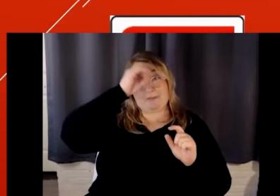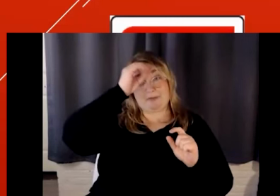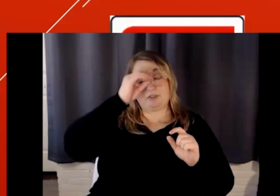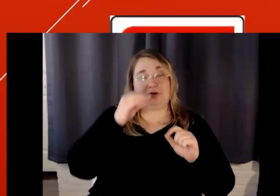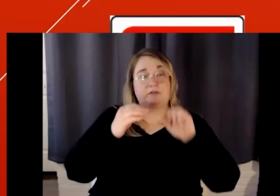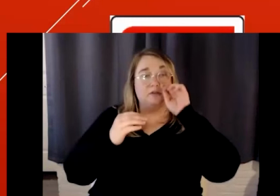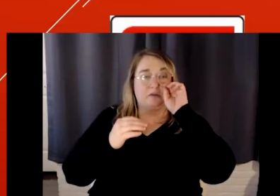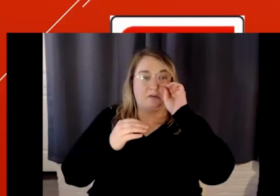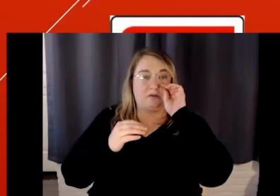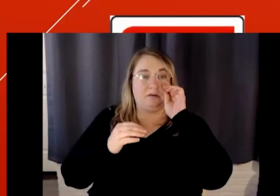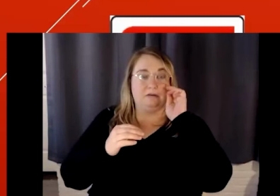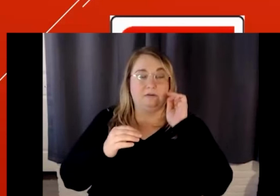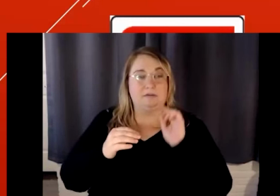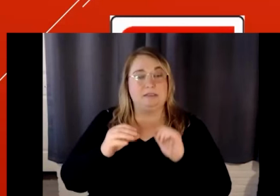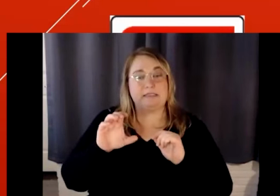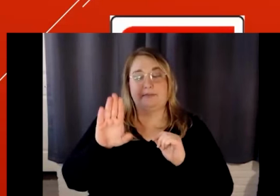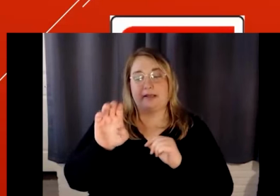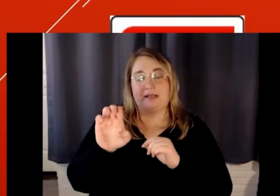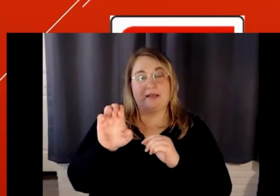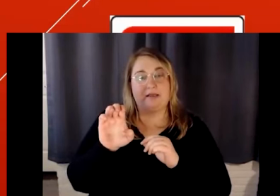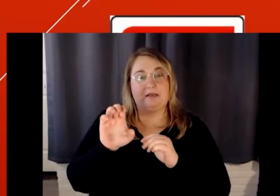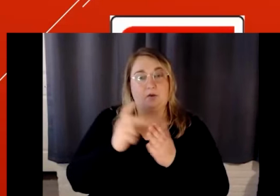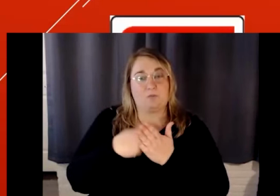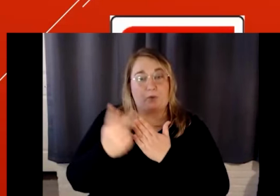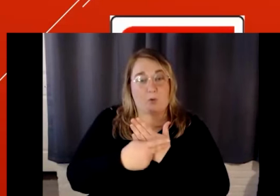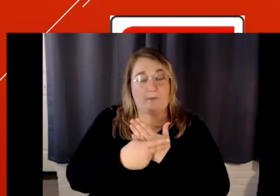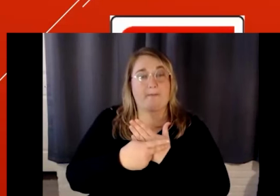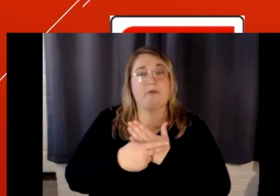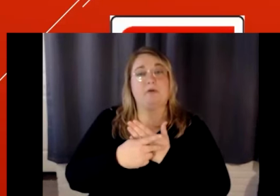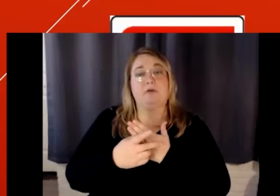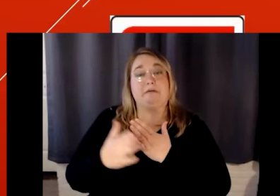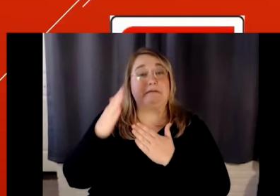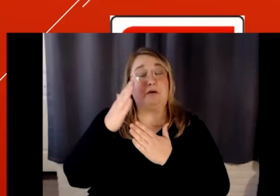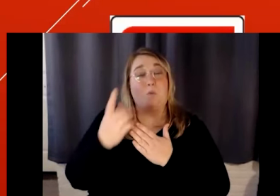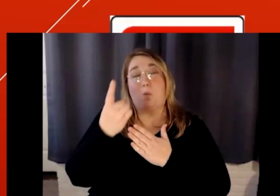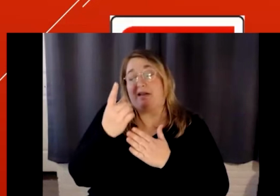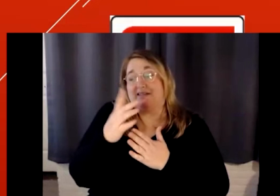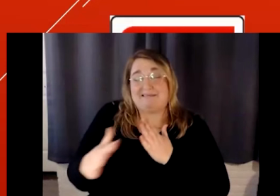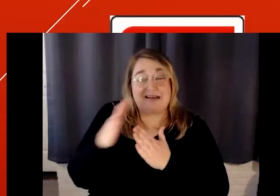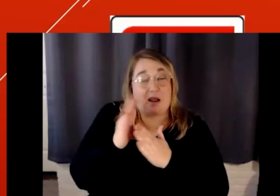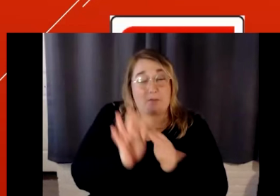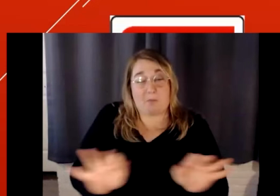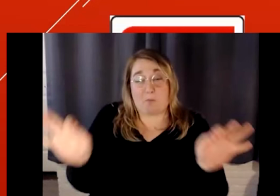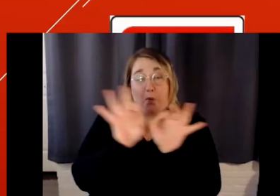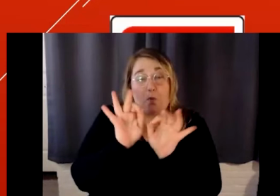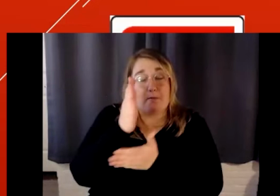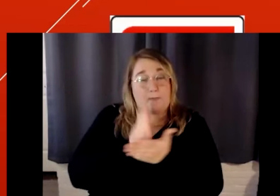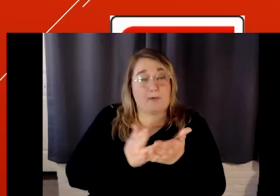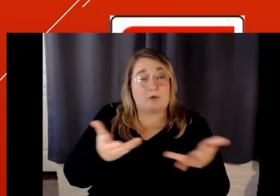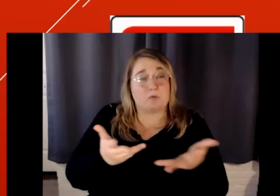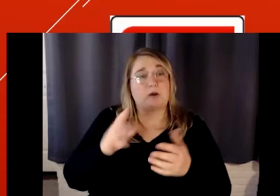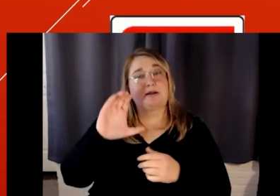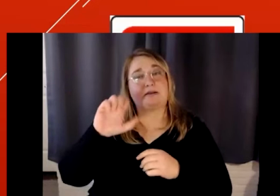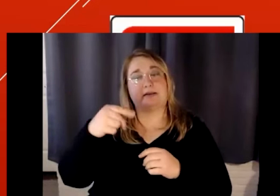the CBE program, is the capstone. I think it's worthy of its own class. I